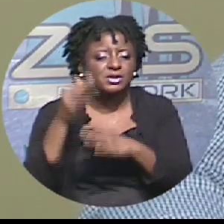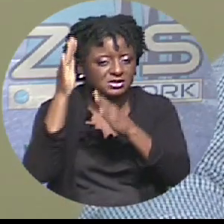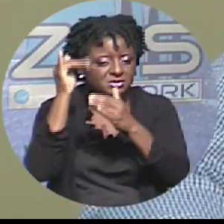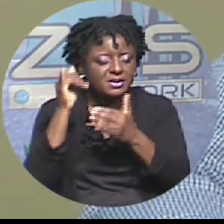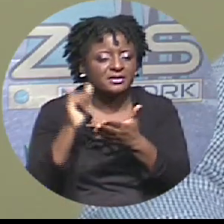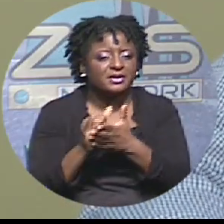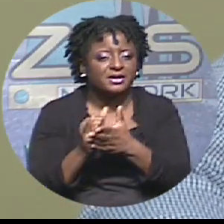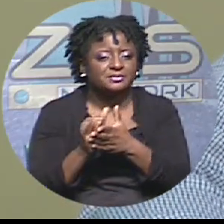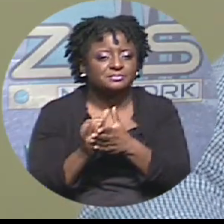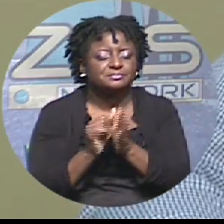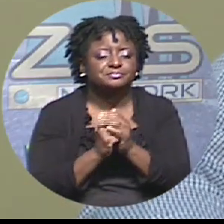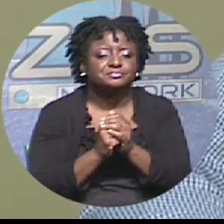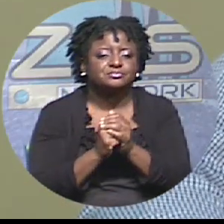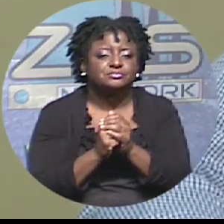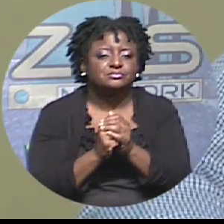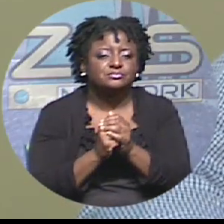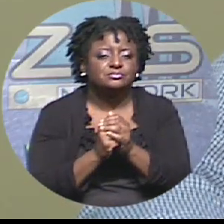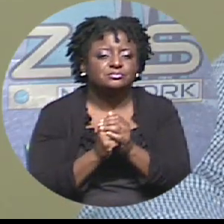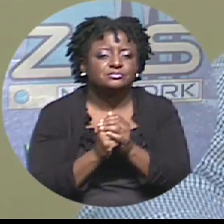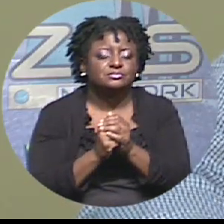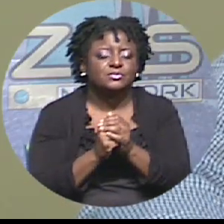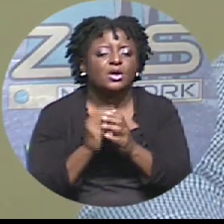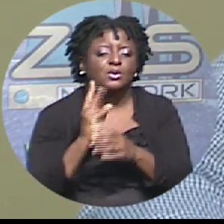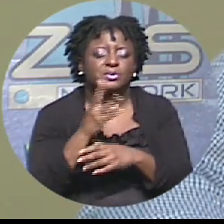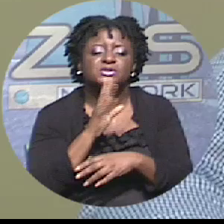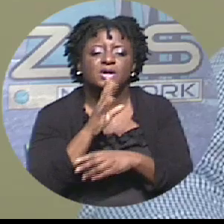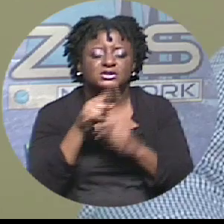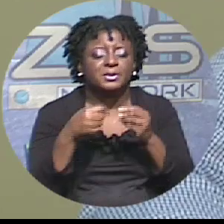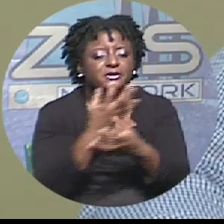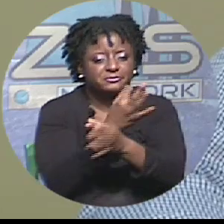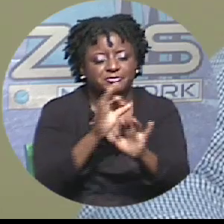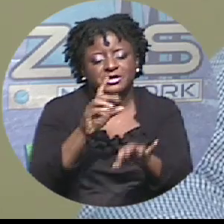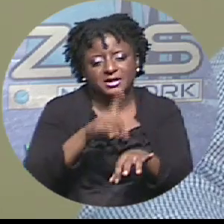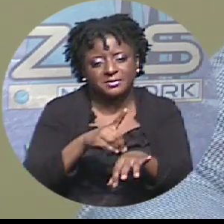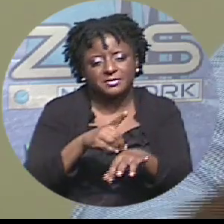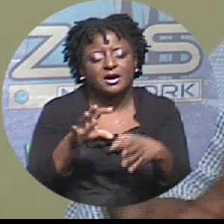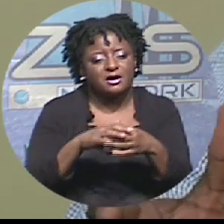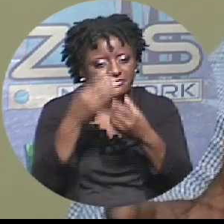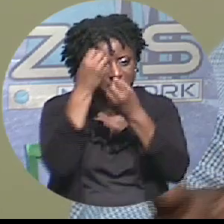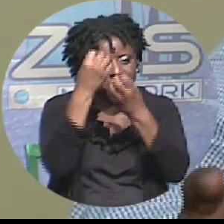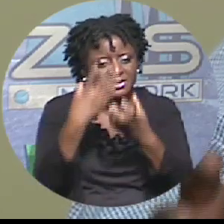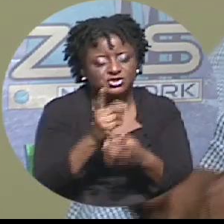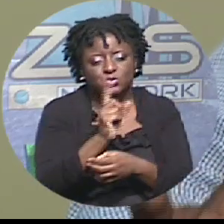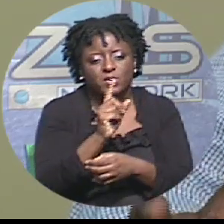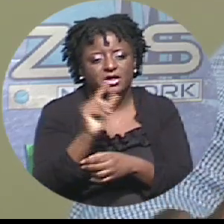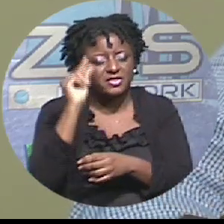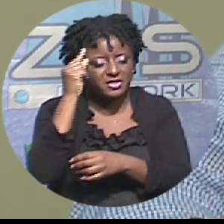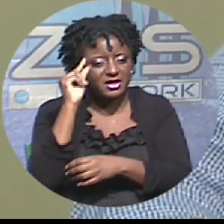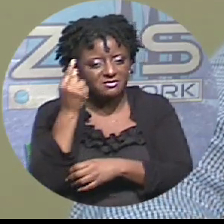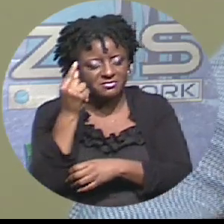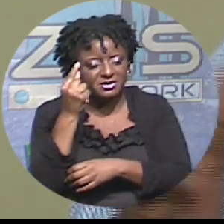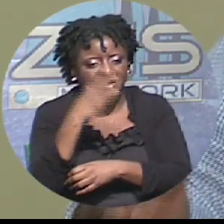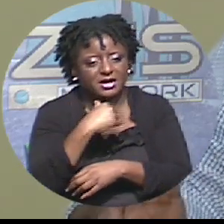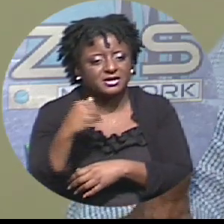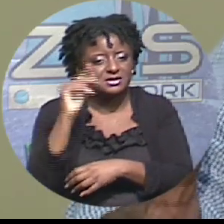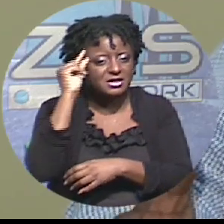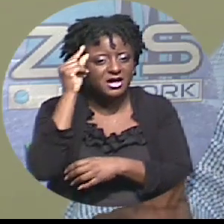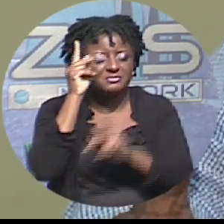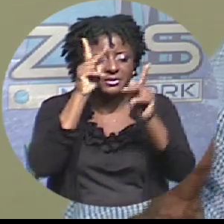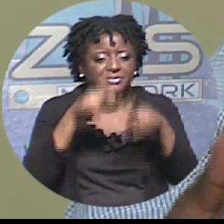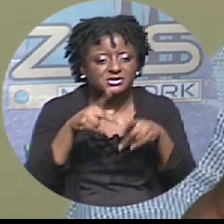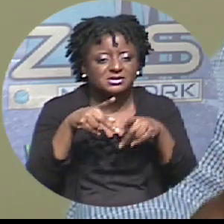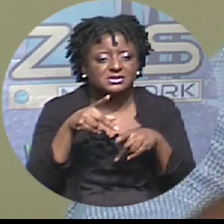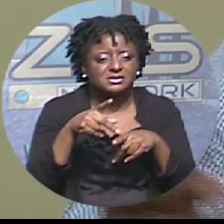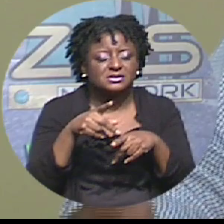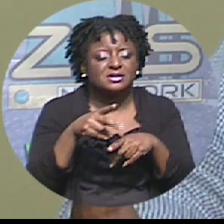talking about now for the last several years about freedom of information, where the government and government officials are compelled by